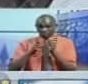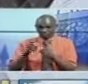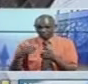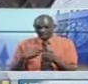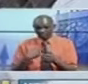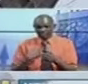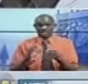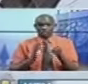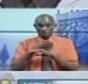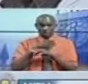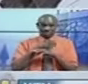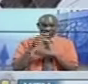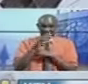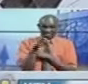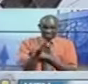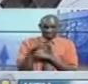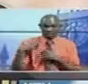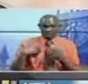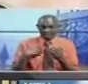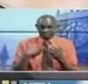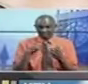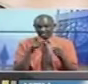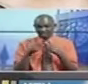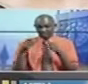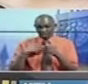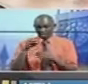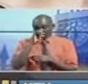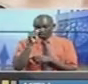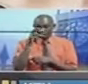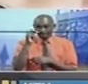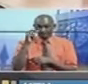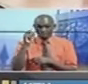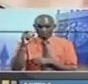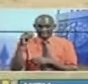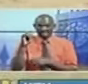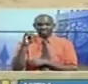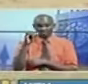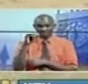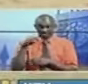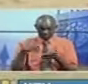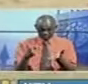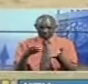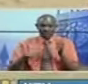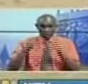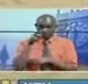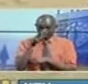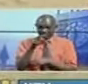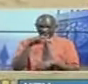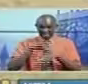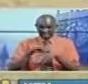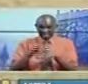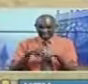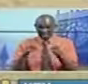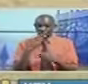Ndalatga Cross Country event, Gusi Golden Series, and the Jaramogi Oginga Odinga Memorial Road Race. The winner of the series will receive a jackpot